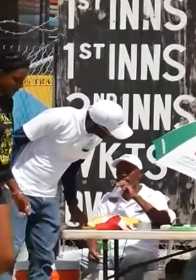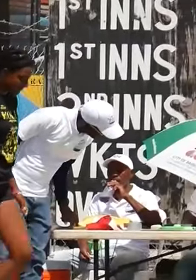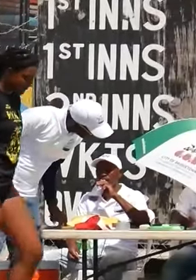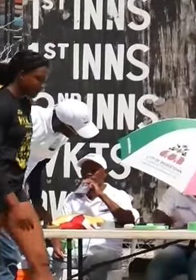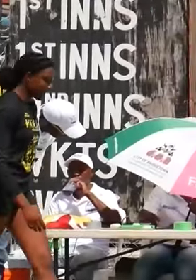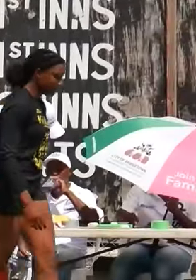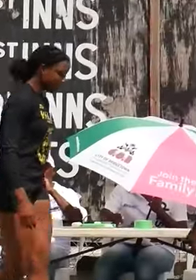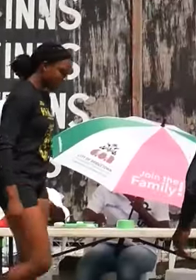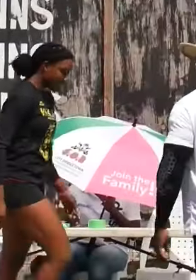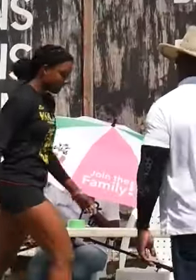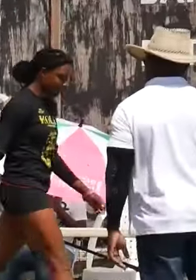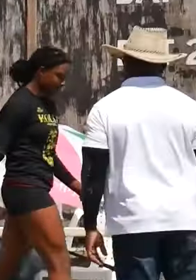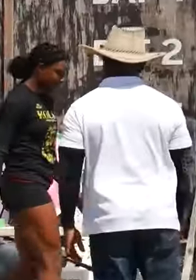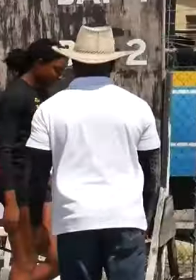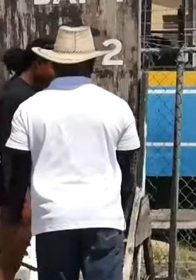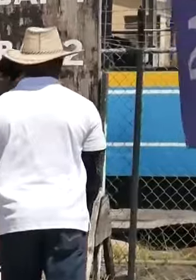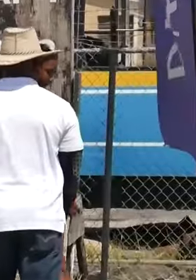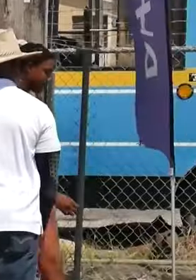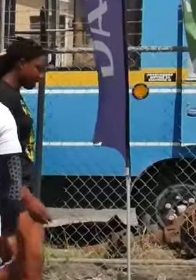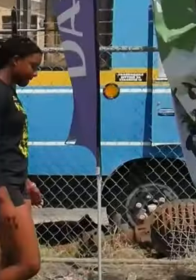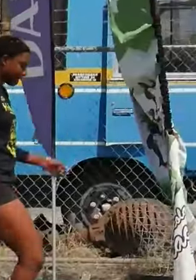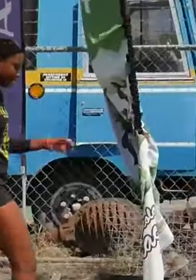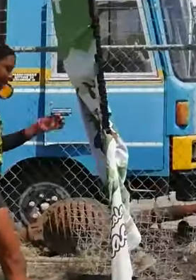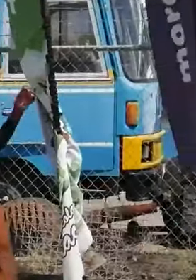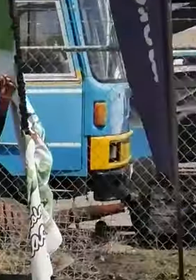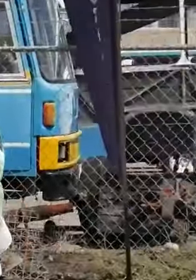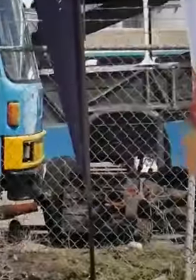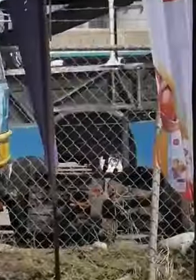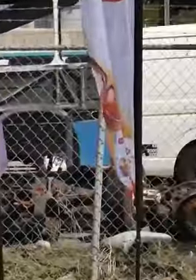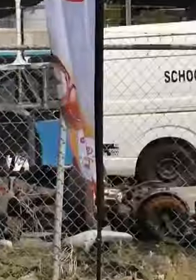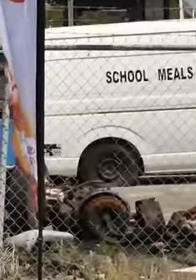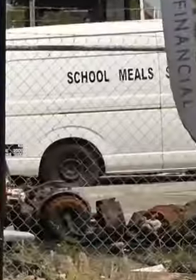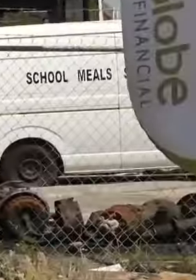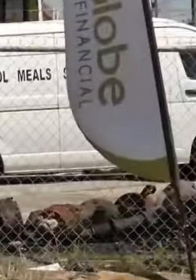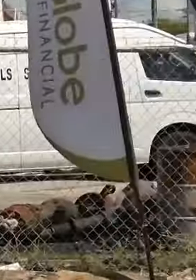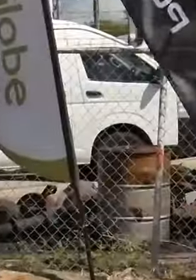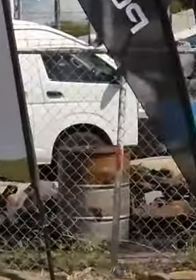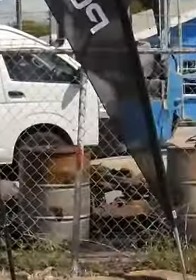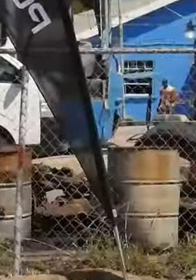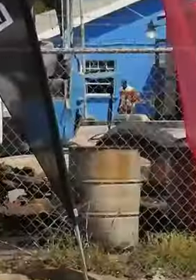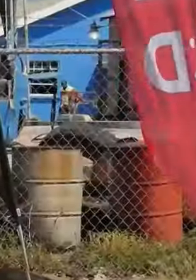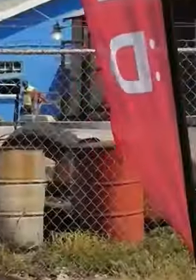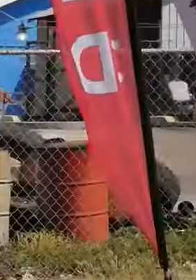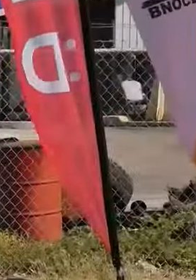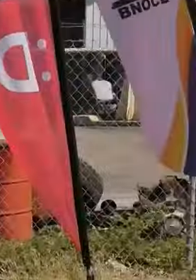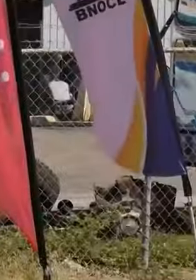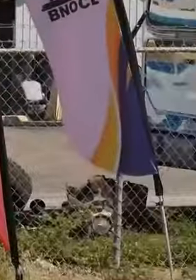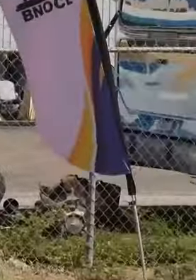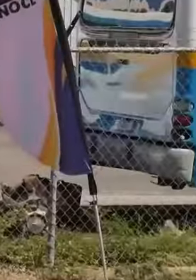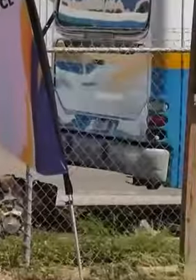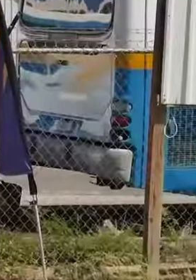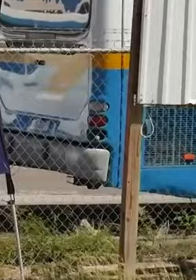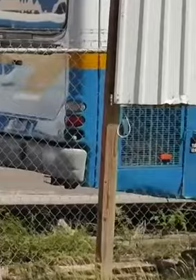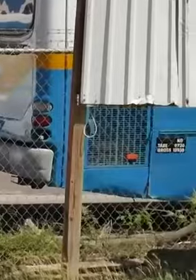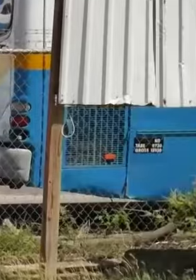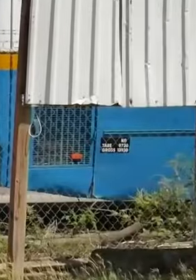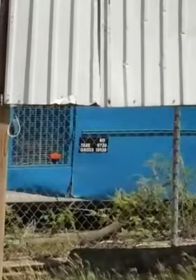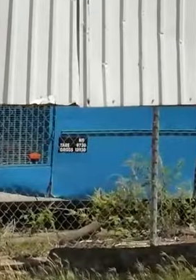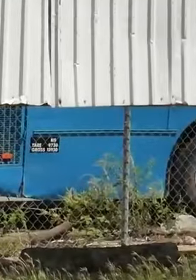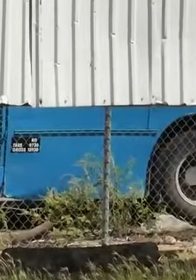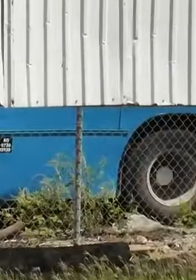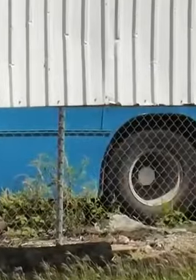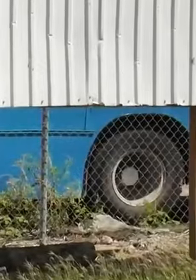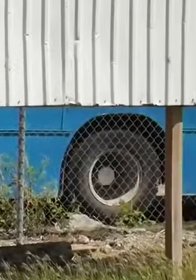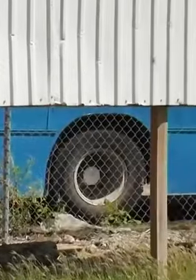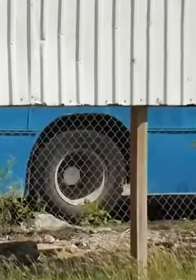open girls triple jump. The girls quickly went through their paces before the event got underway, and it was a memorable day for